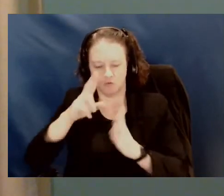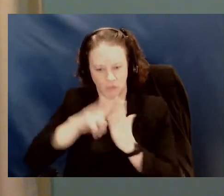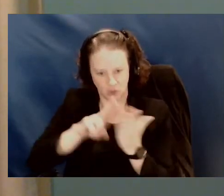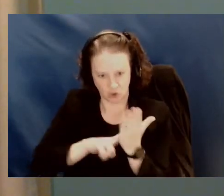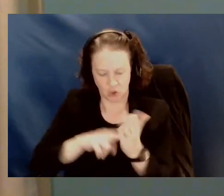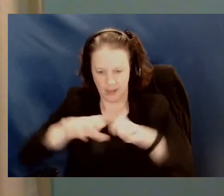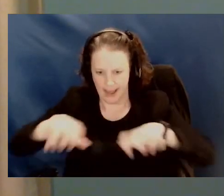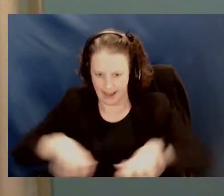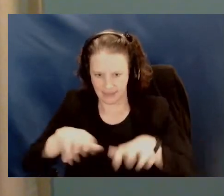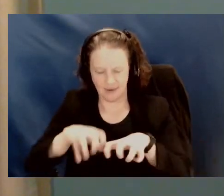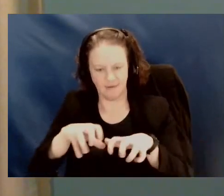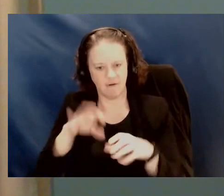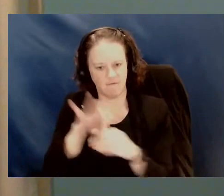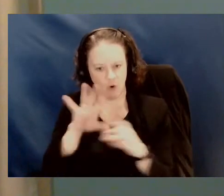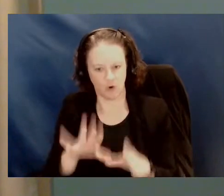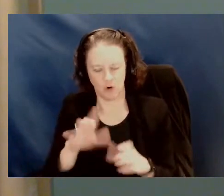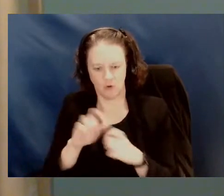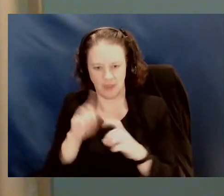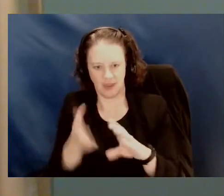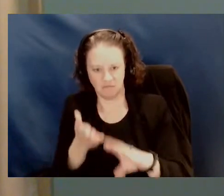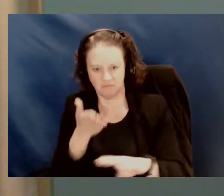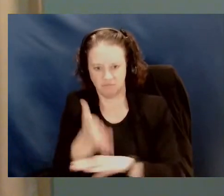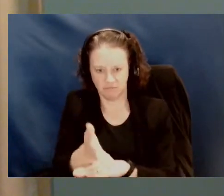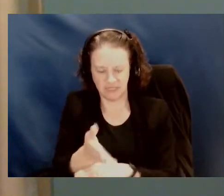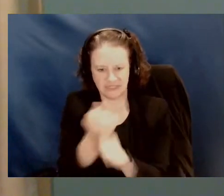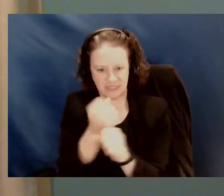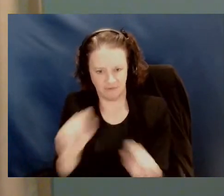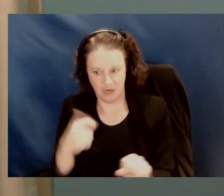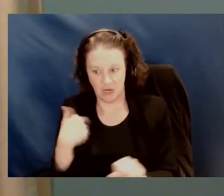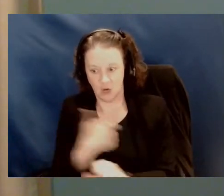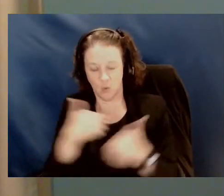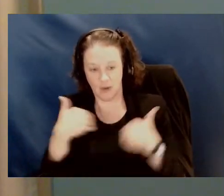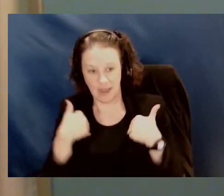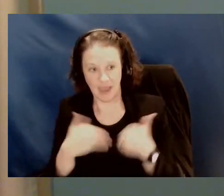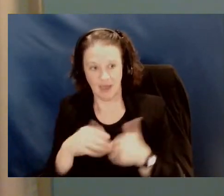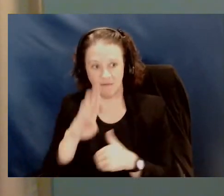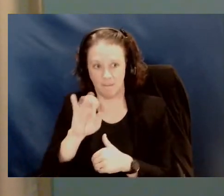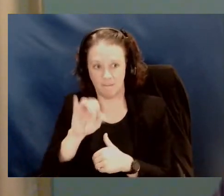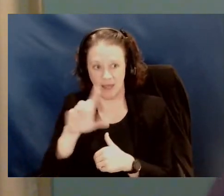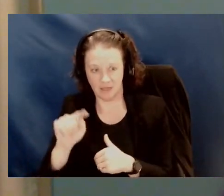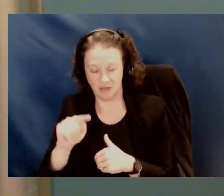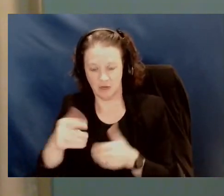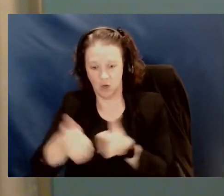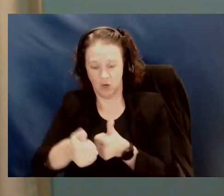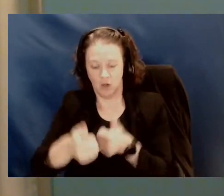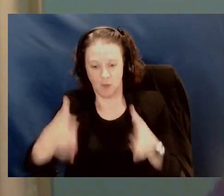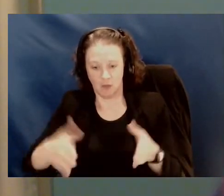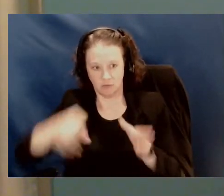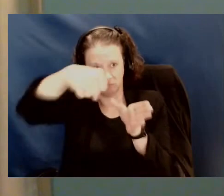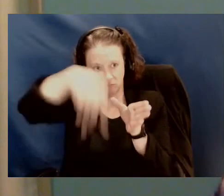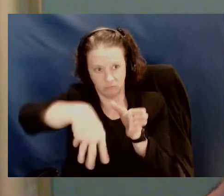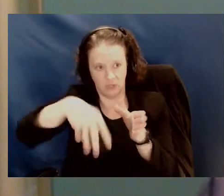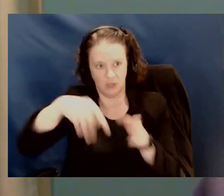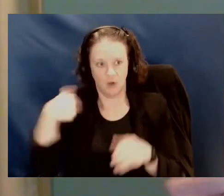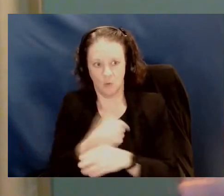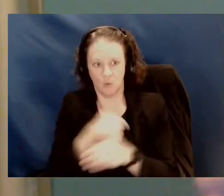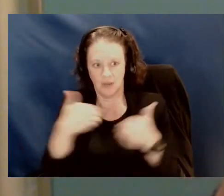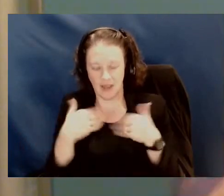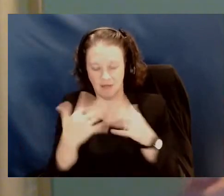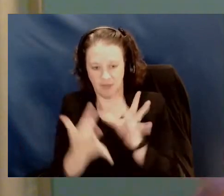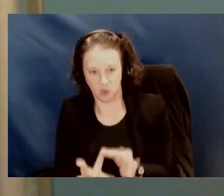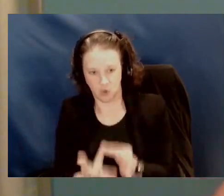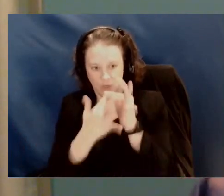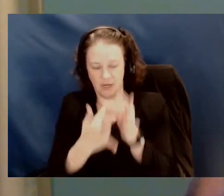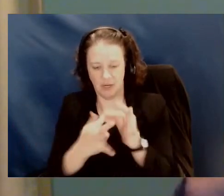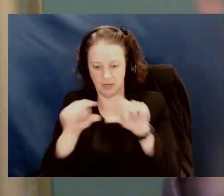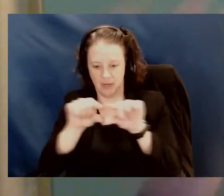in safely. We have ballot drop boxes. We also make sure that there's a unique barcode tracking on our ballots